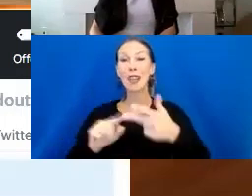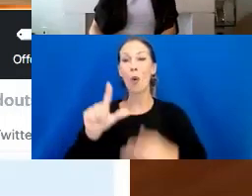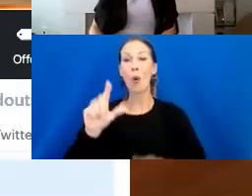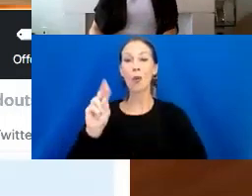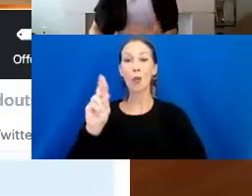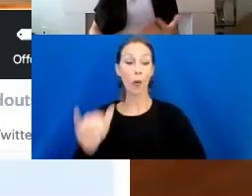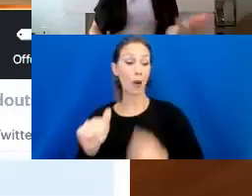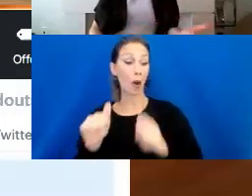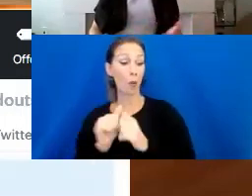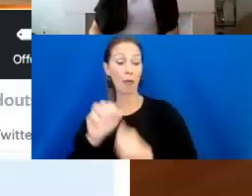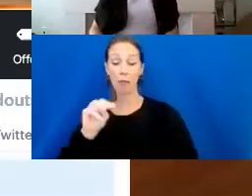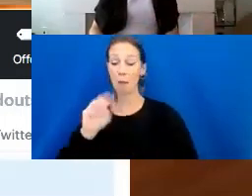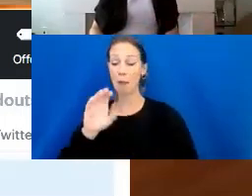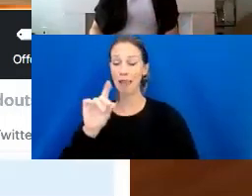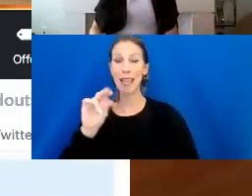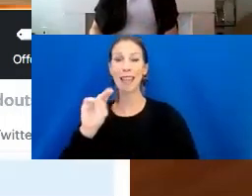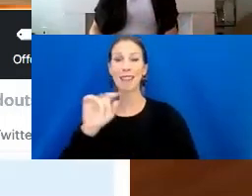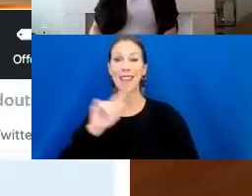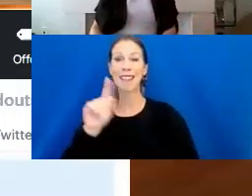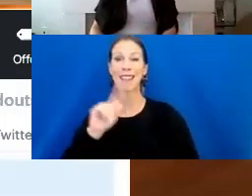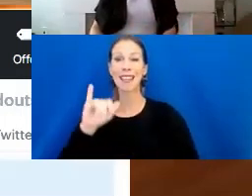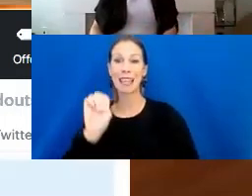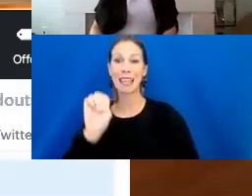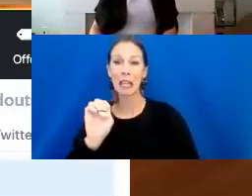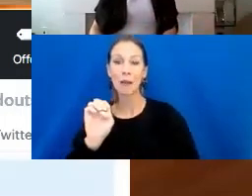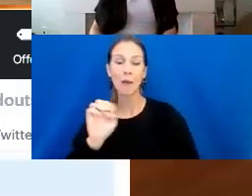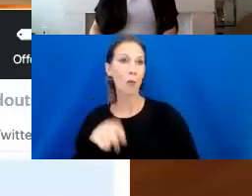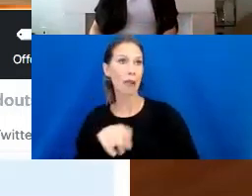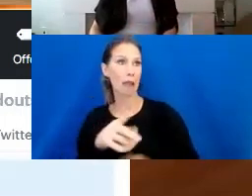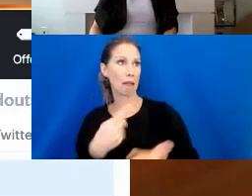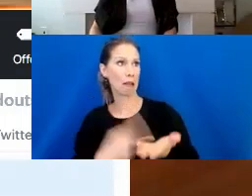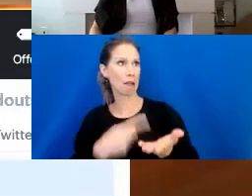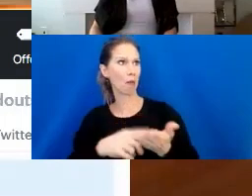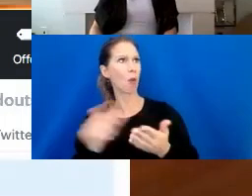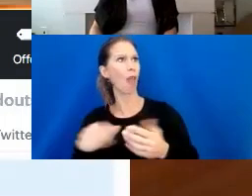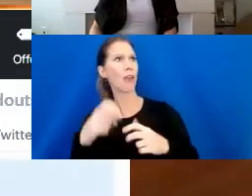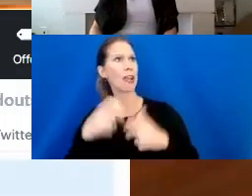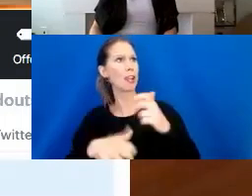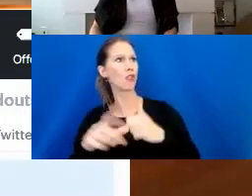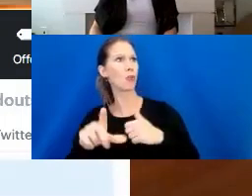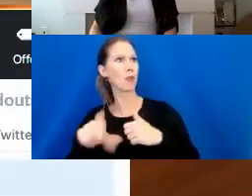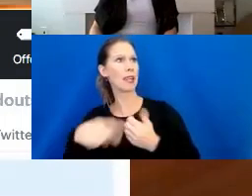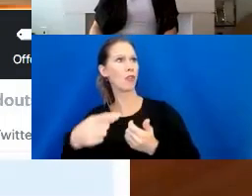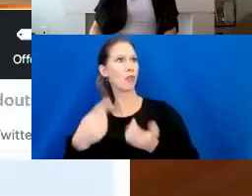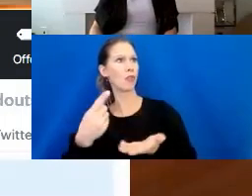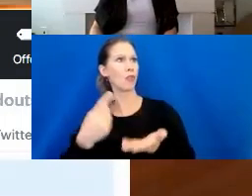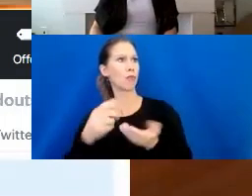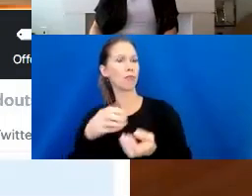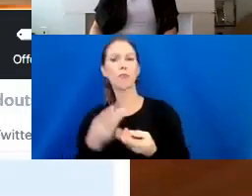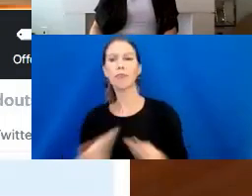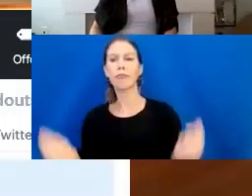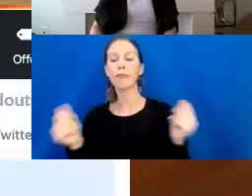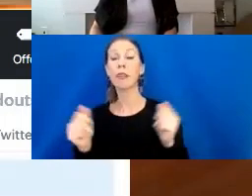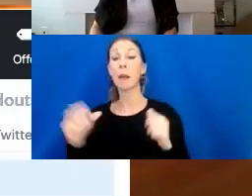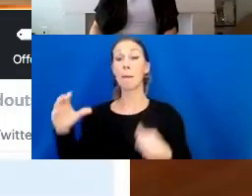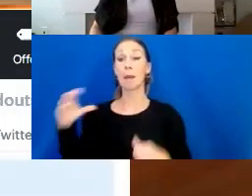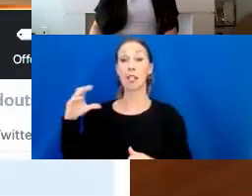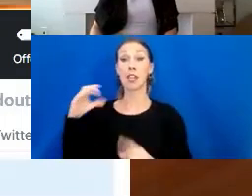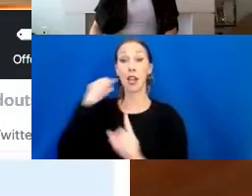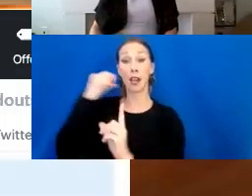Mackenzie, what other issues should we raise? Now the chair will also, if the session turns out to